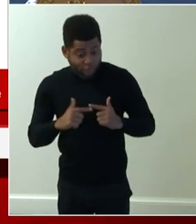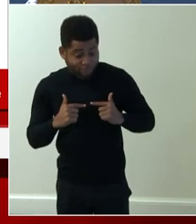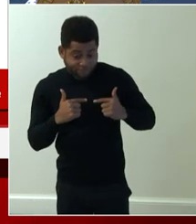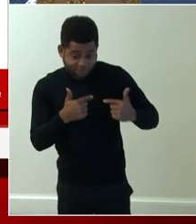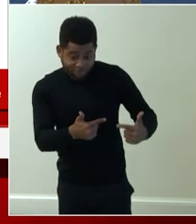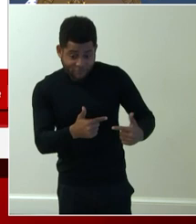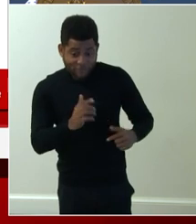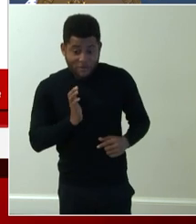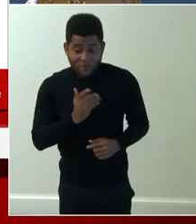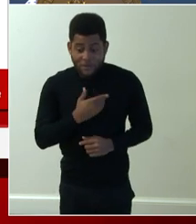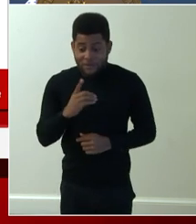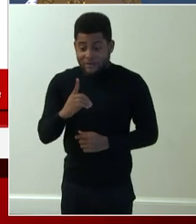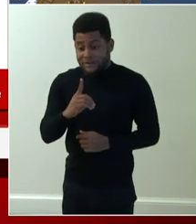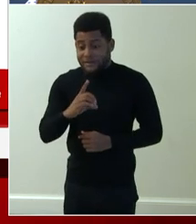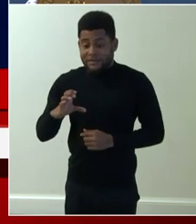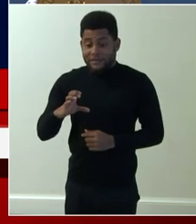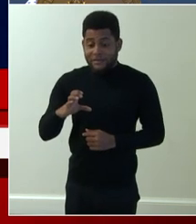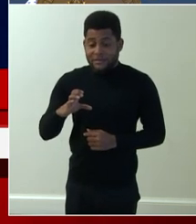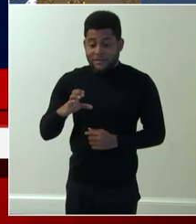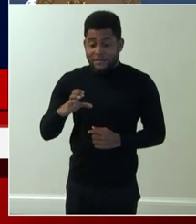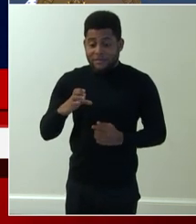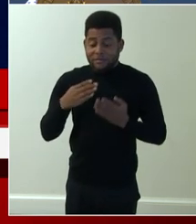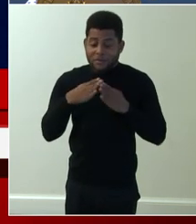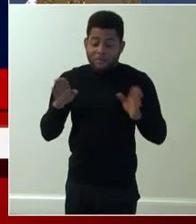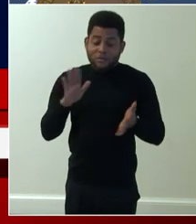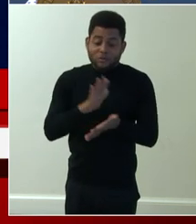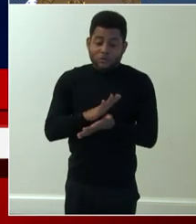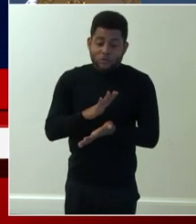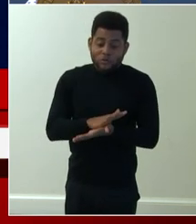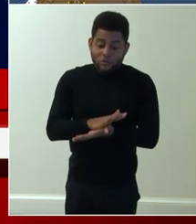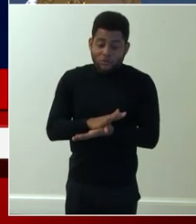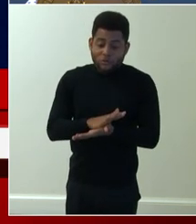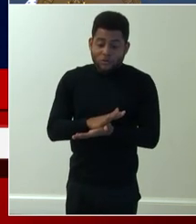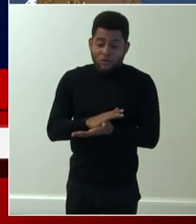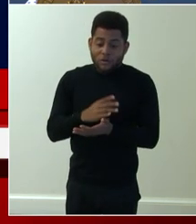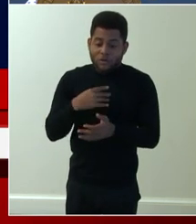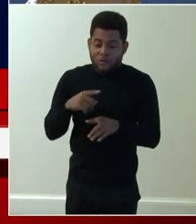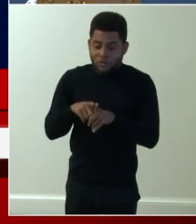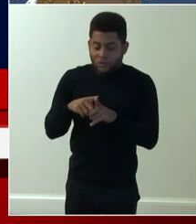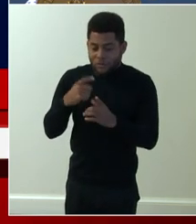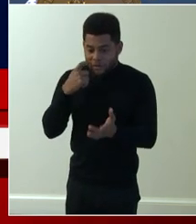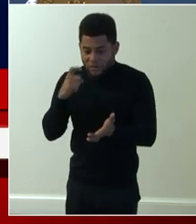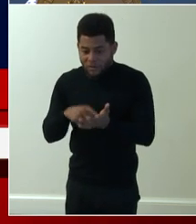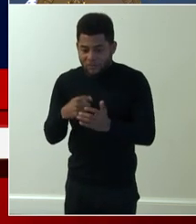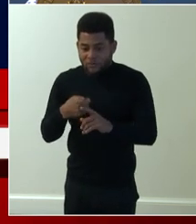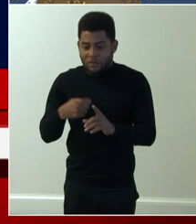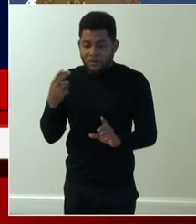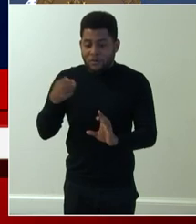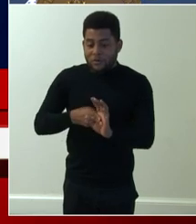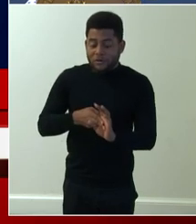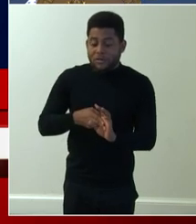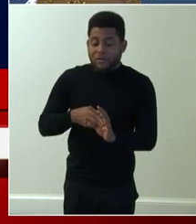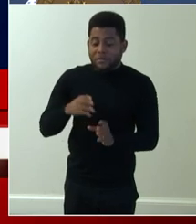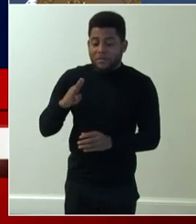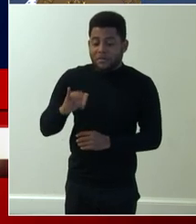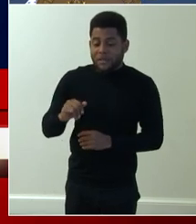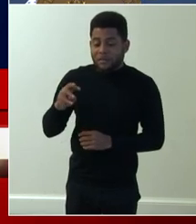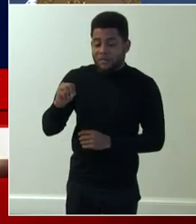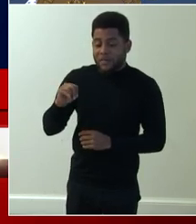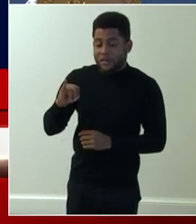our District of Columbia Public Schools. I also want to acknowledge we've been joined by Michelle Walker-Davis, who is